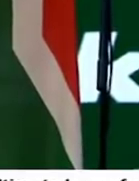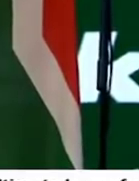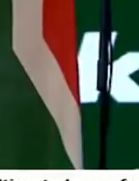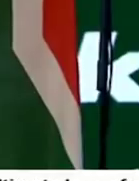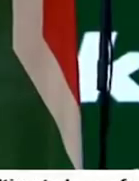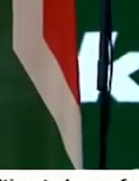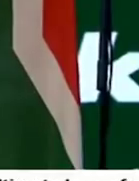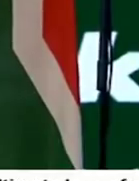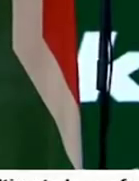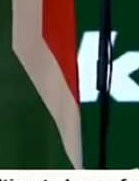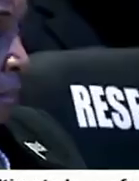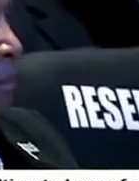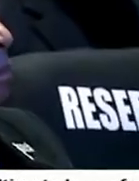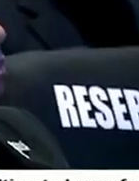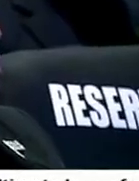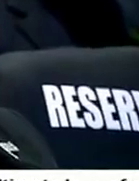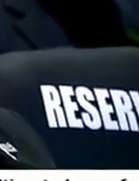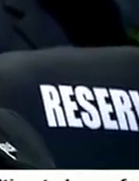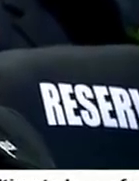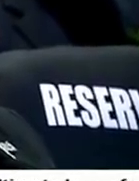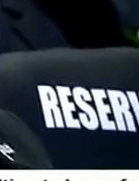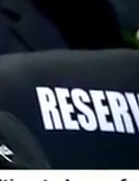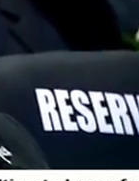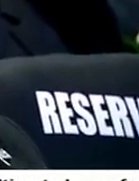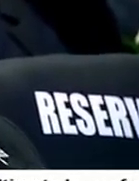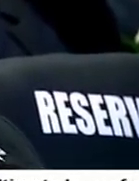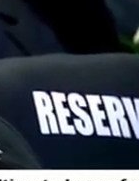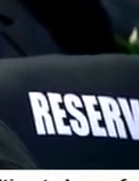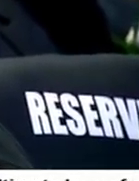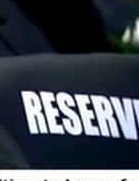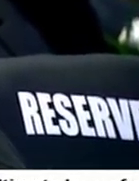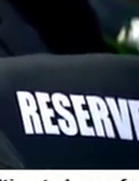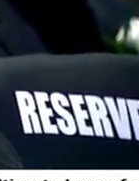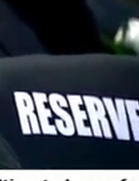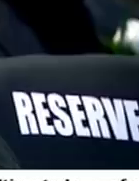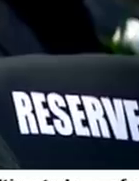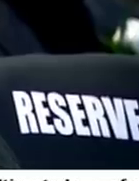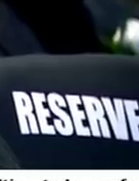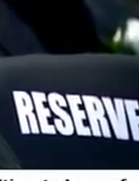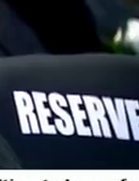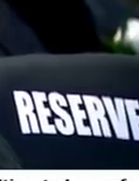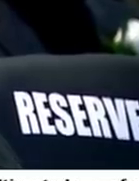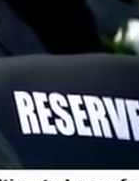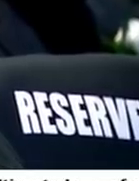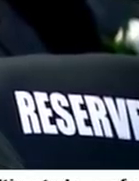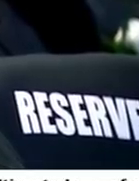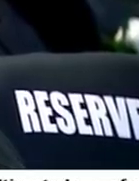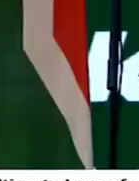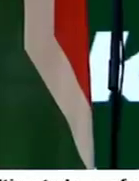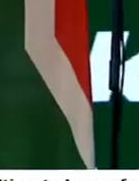Program Director, allow me to dispense with going through other salutations as we have run out of time.